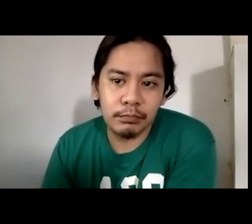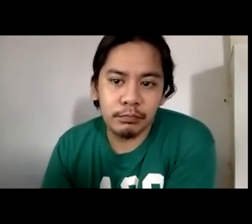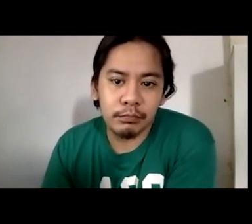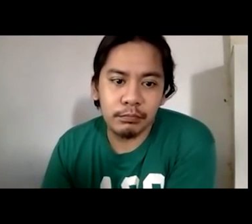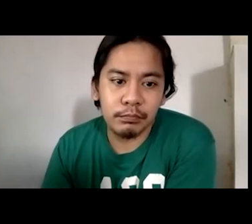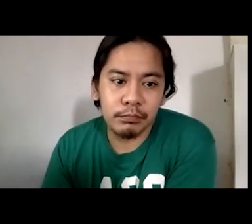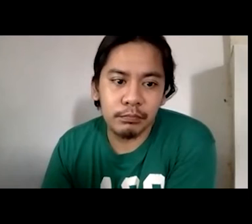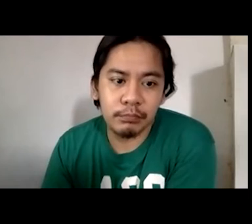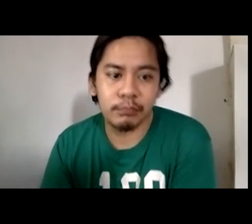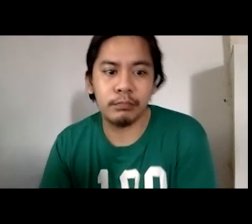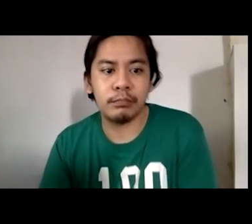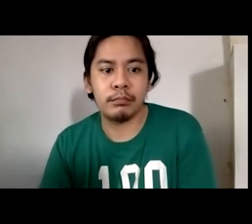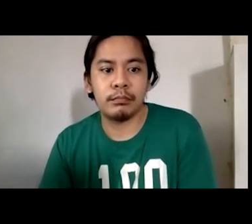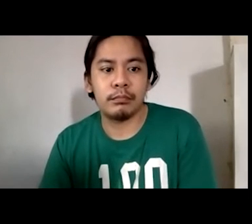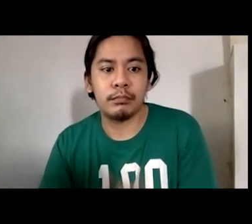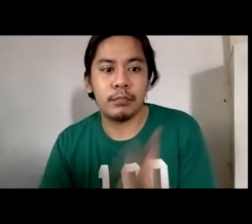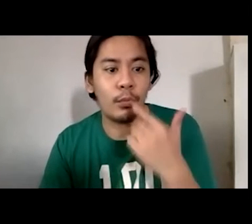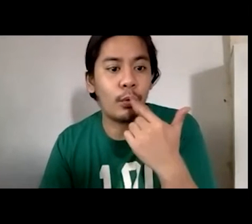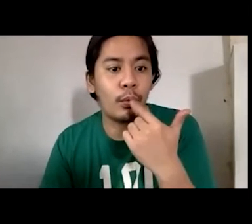We'll just spotlight you for a moment.